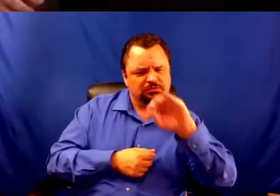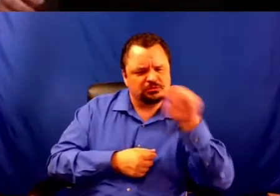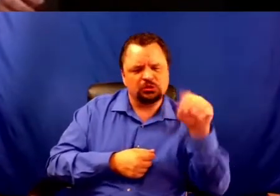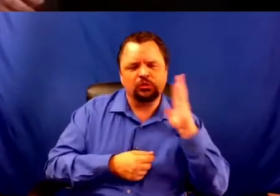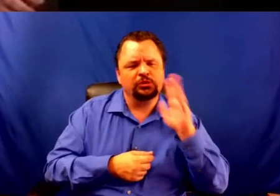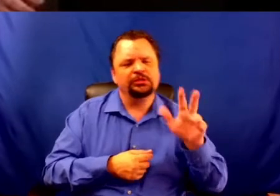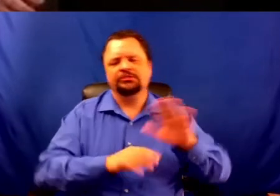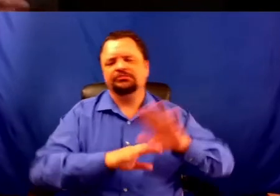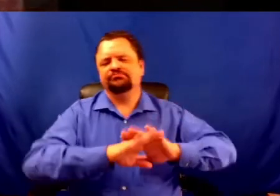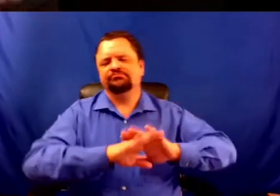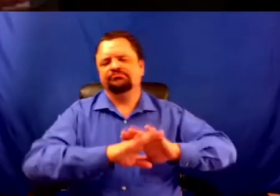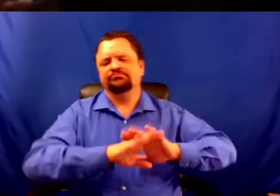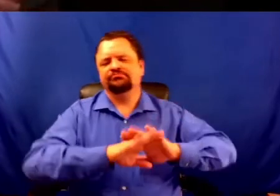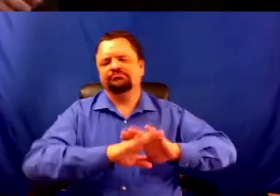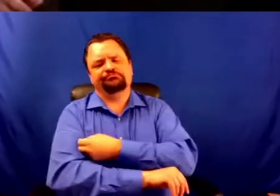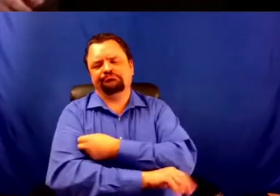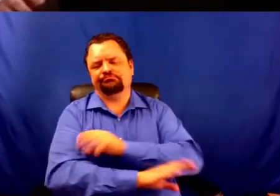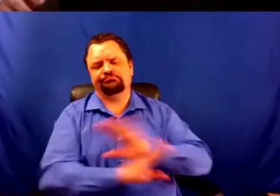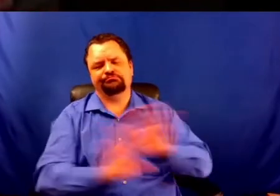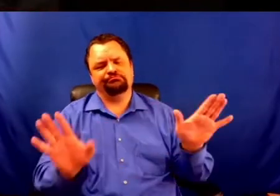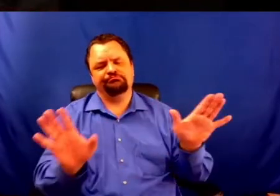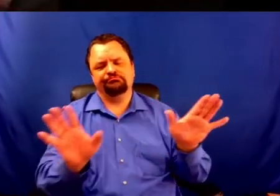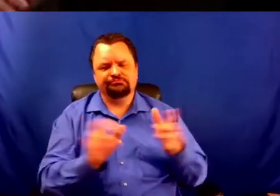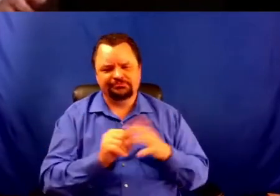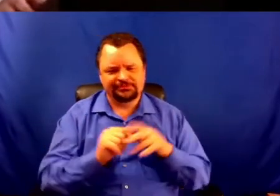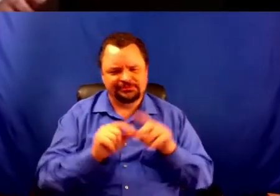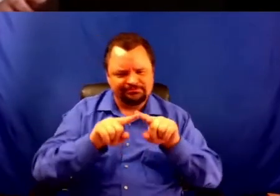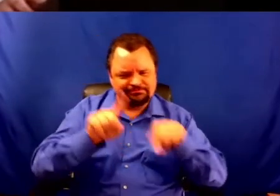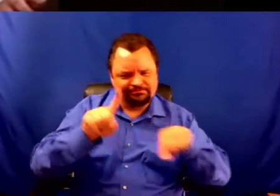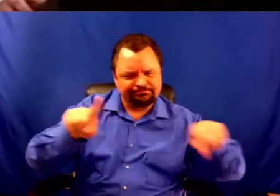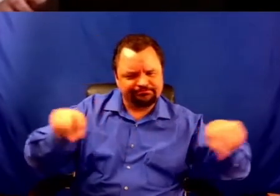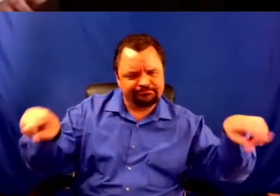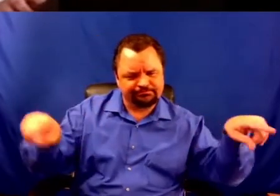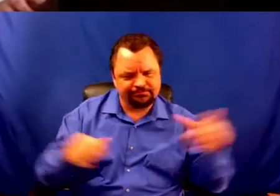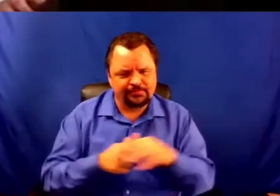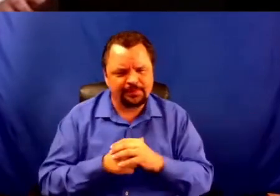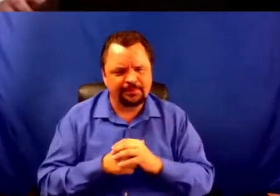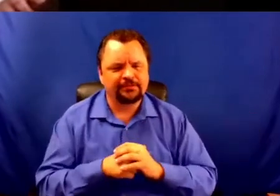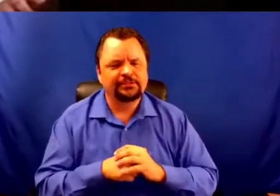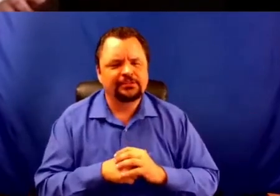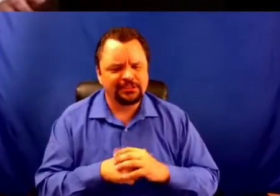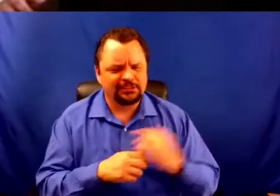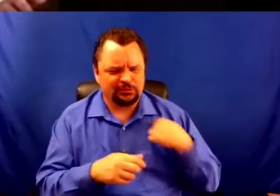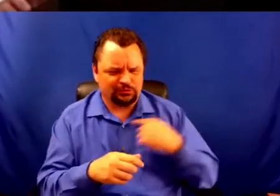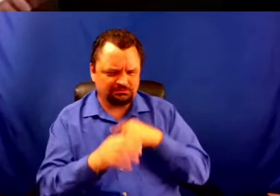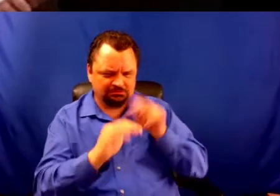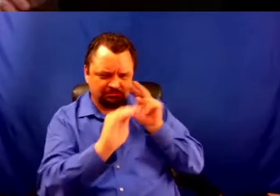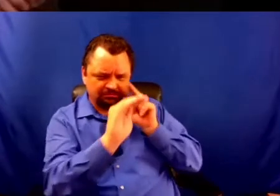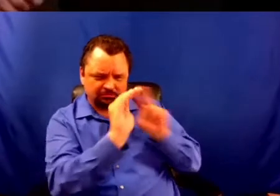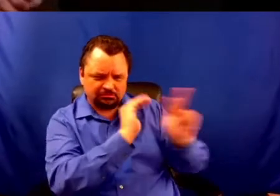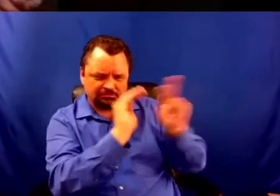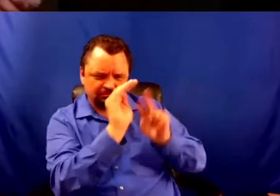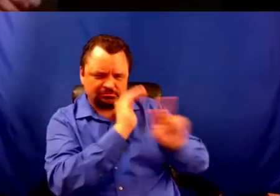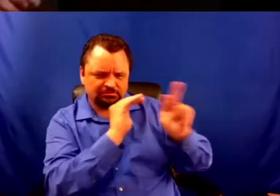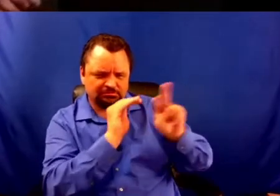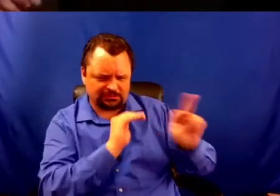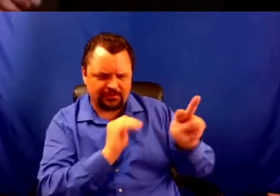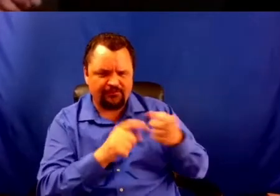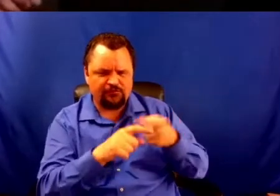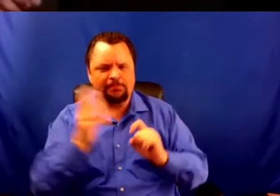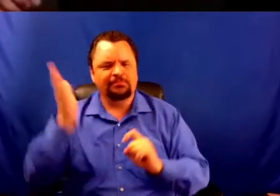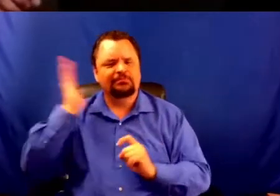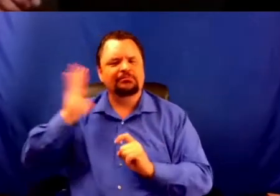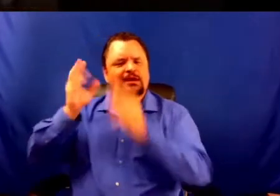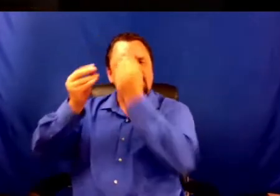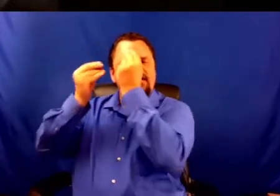consistent. The Kaiser Foundation has tracked vaccine intake throughout the pandemic, and their projections have been as close as anybody else out there. So we